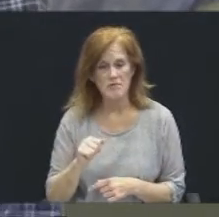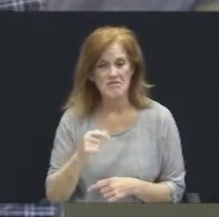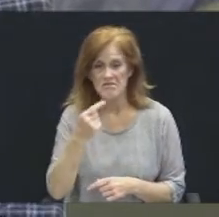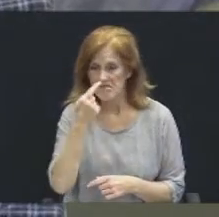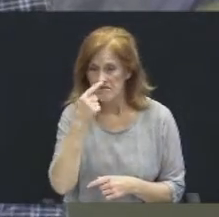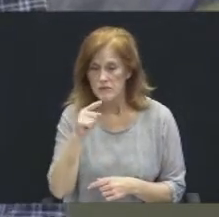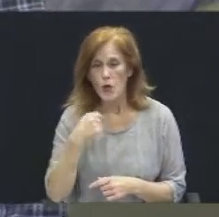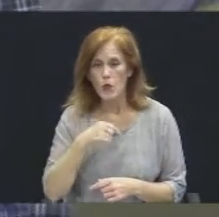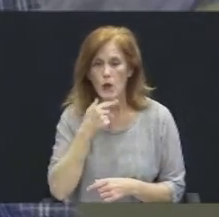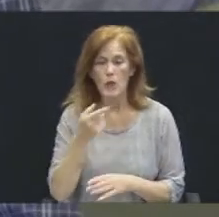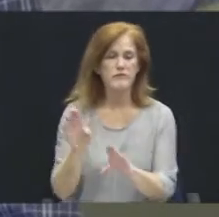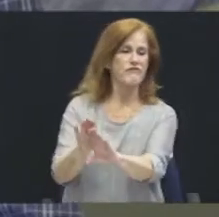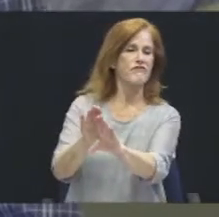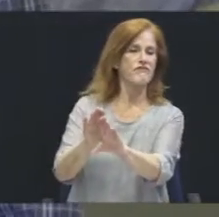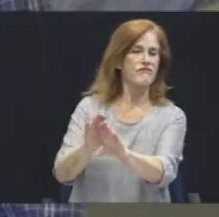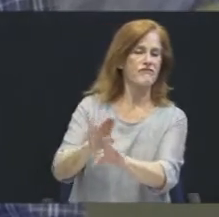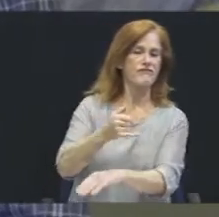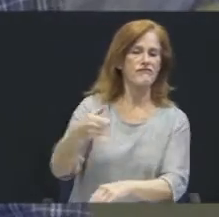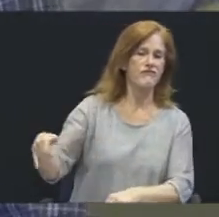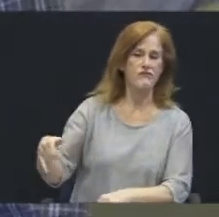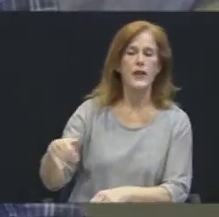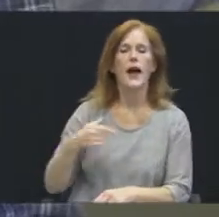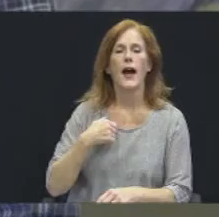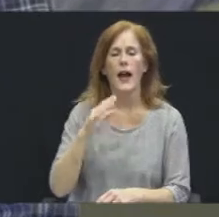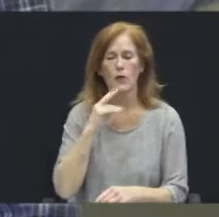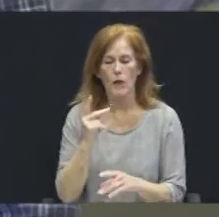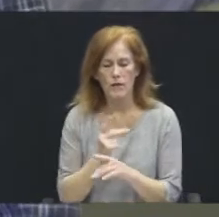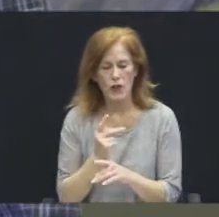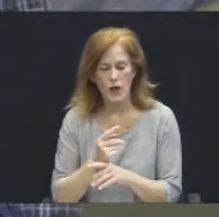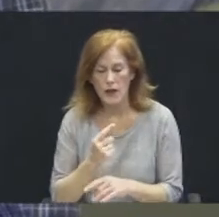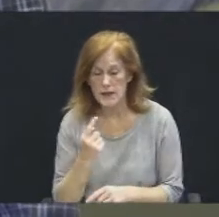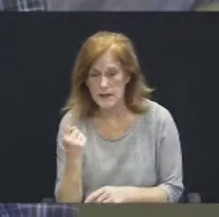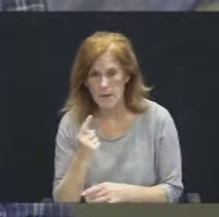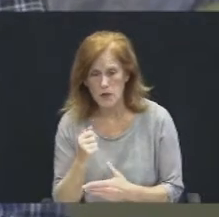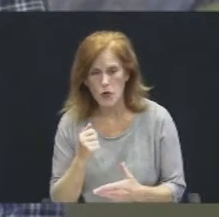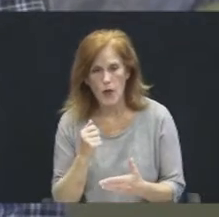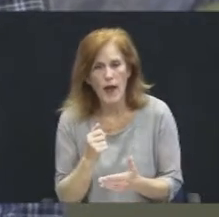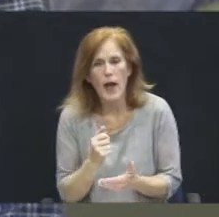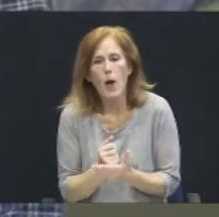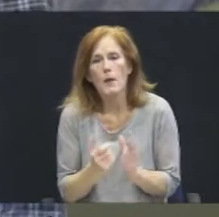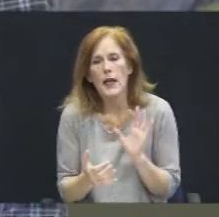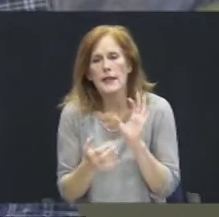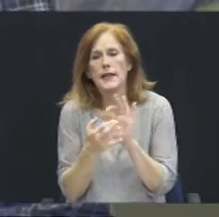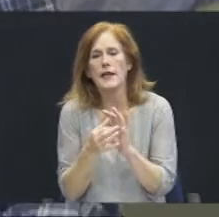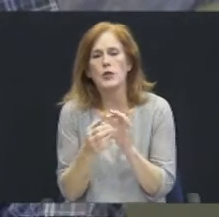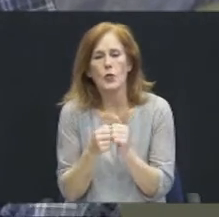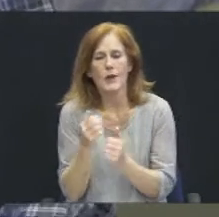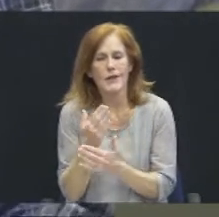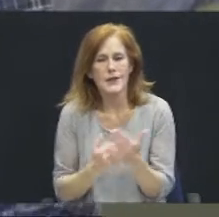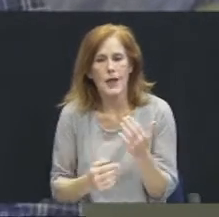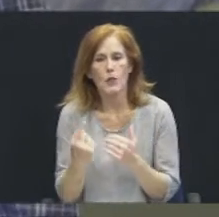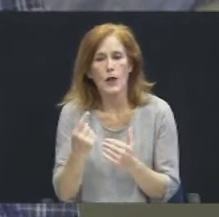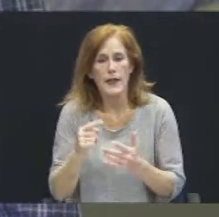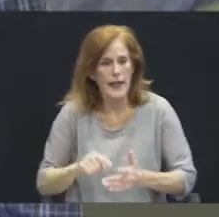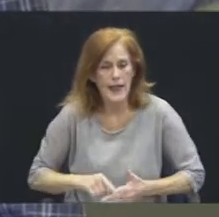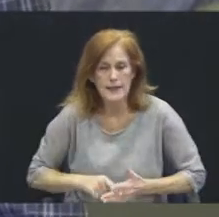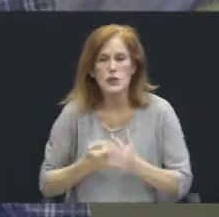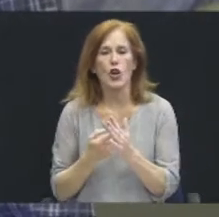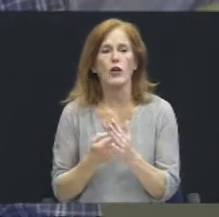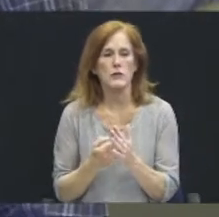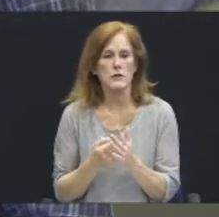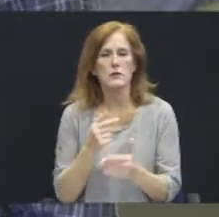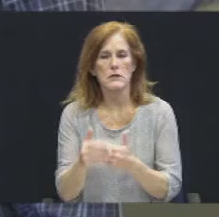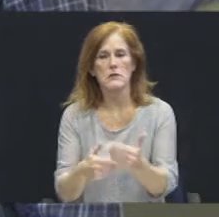and we're not going to shut the door in your face. I'll figure something out at least to try and help you connect and maybe start there. So